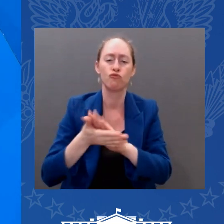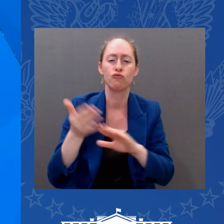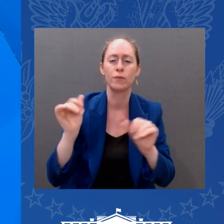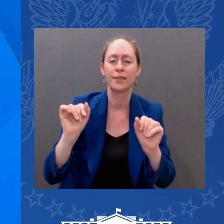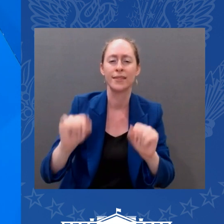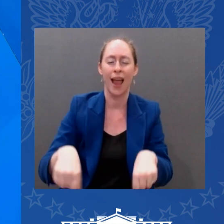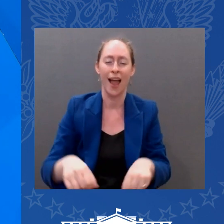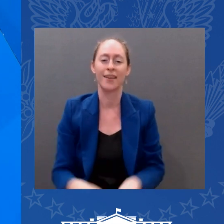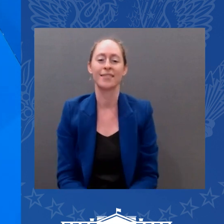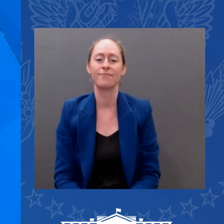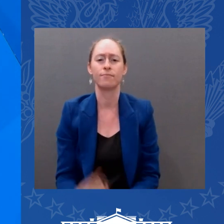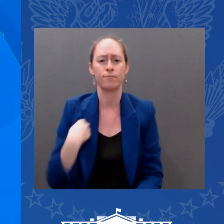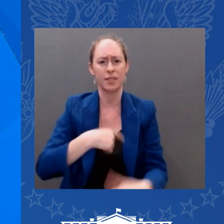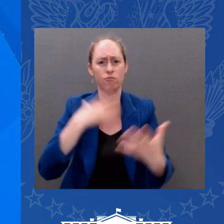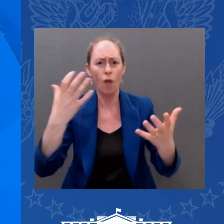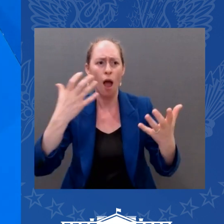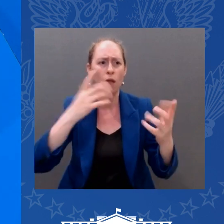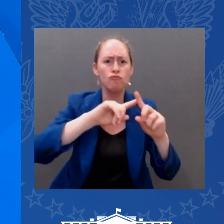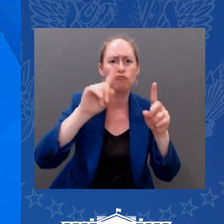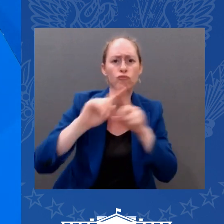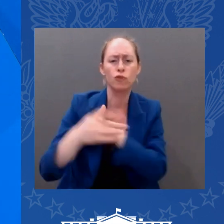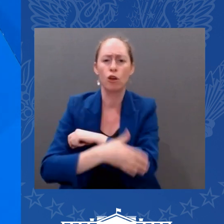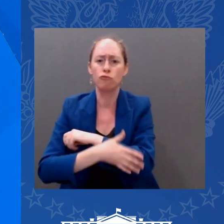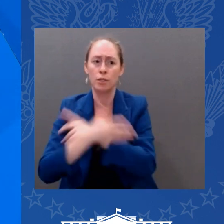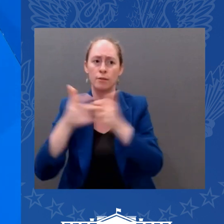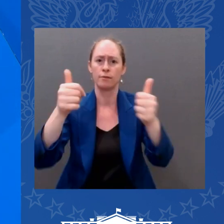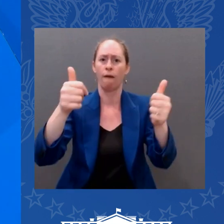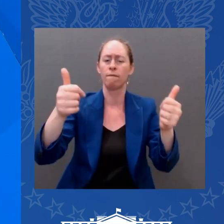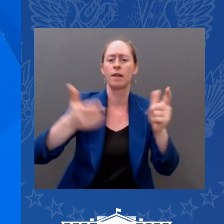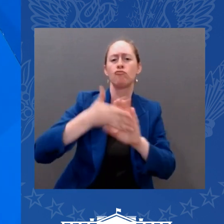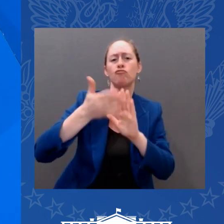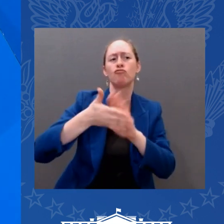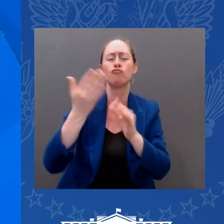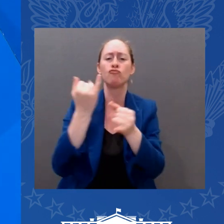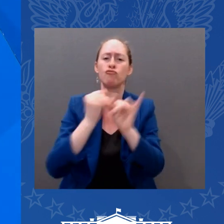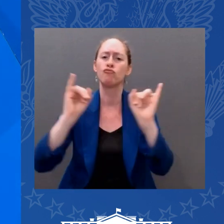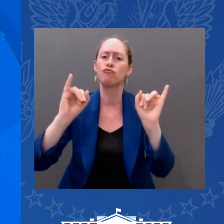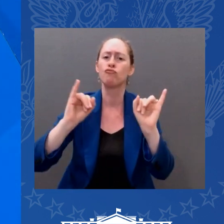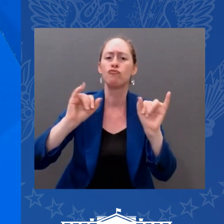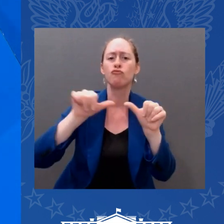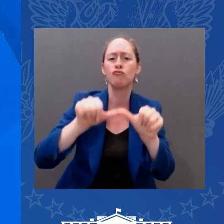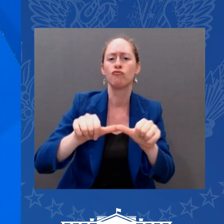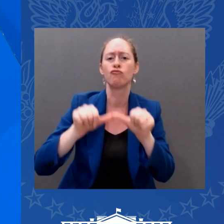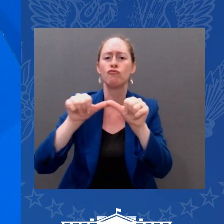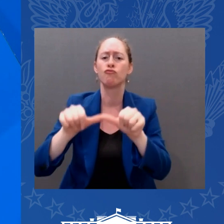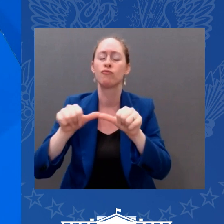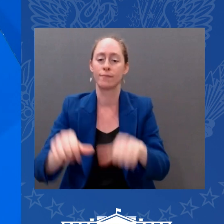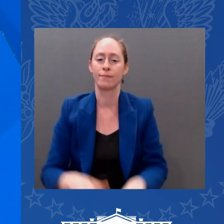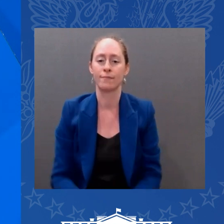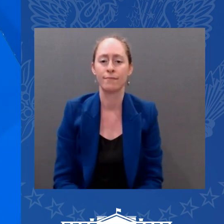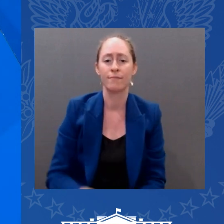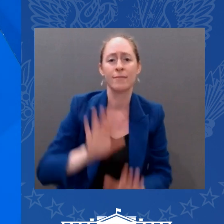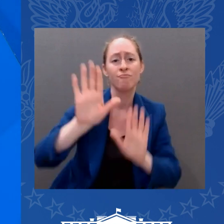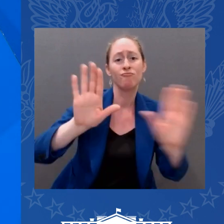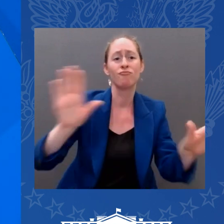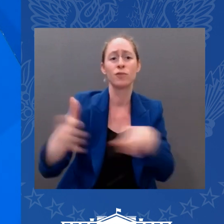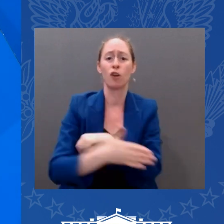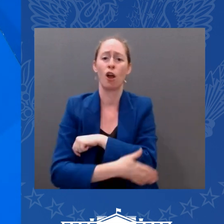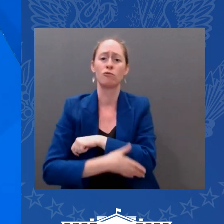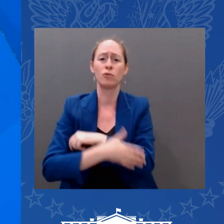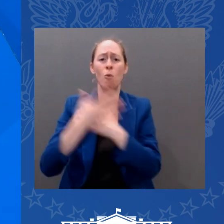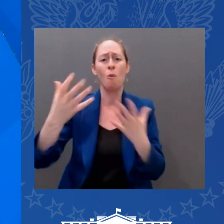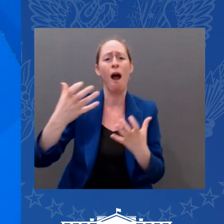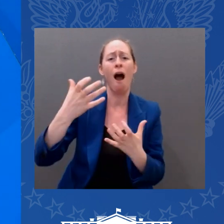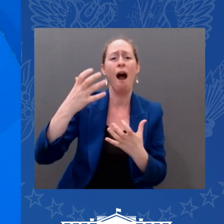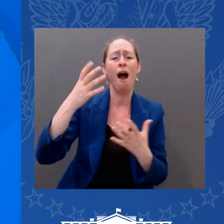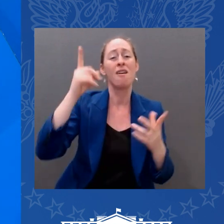everywhere expect their government to help give them just a little bit of breathing room, provide